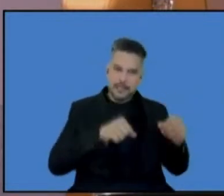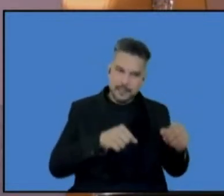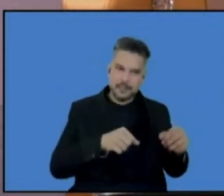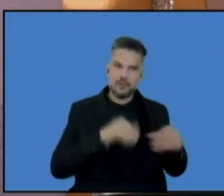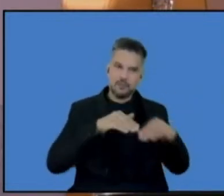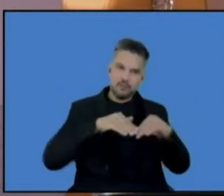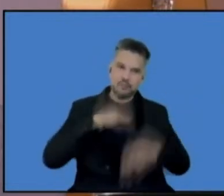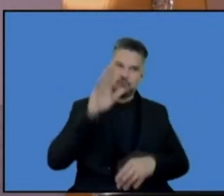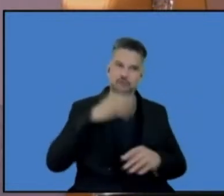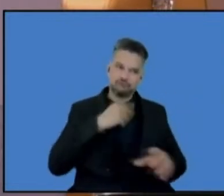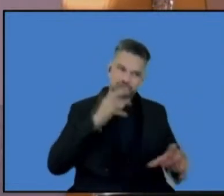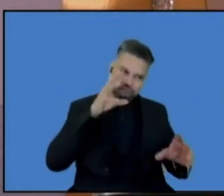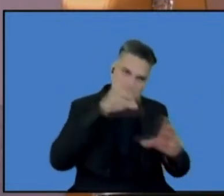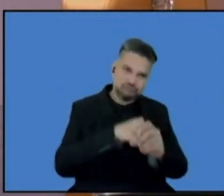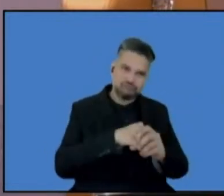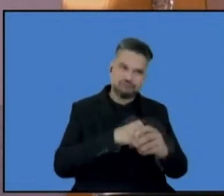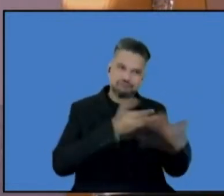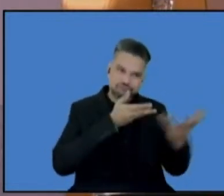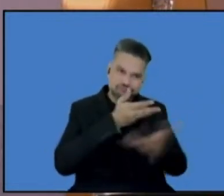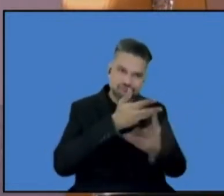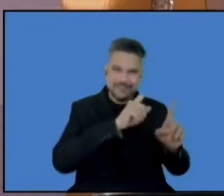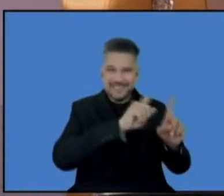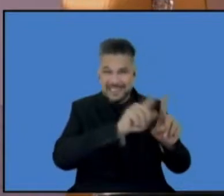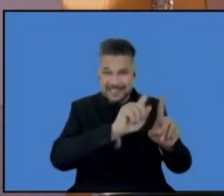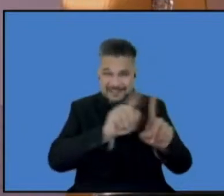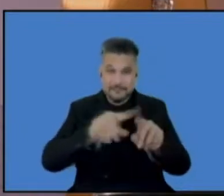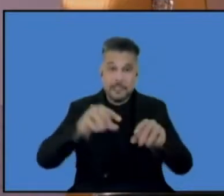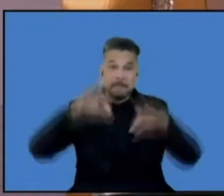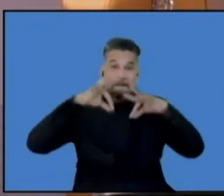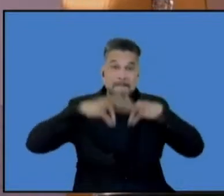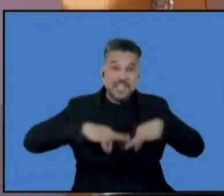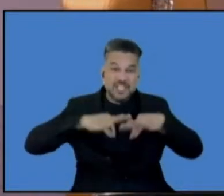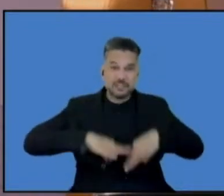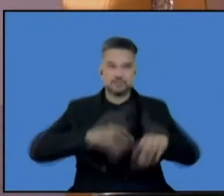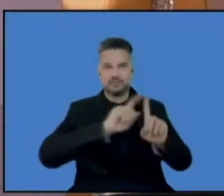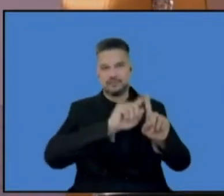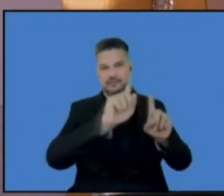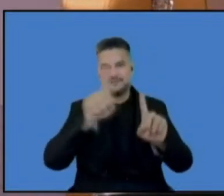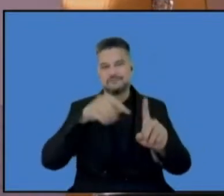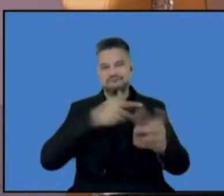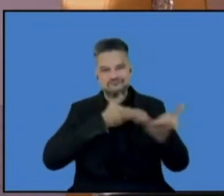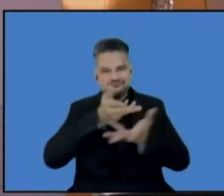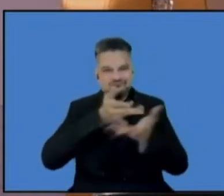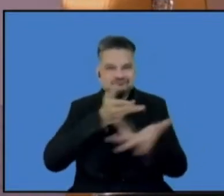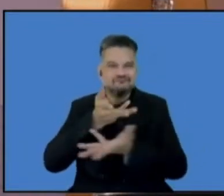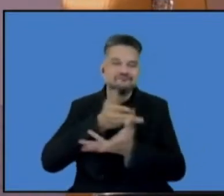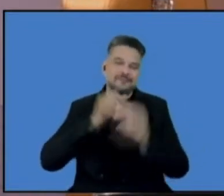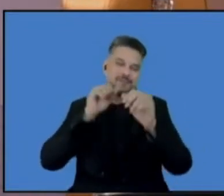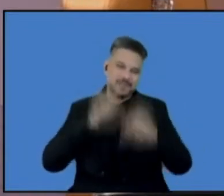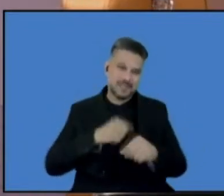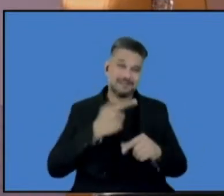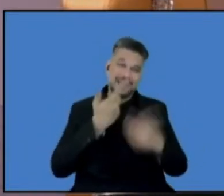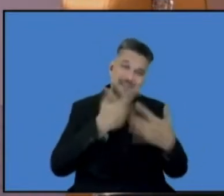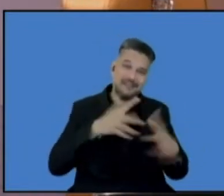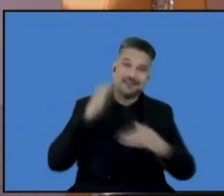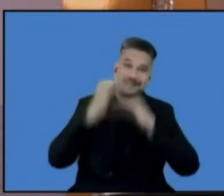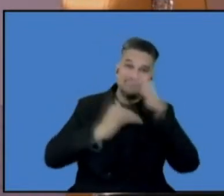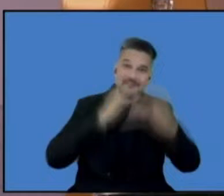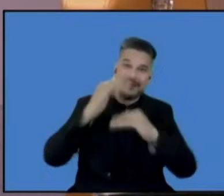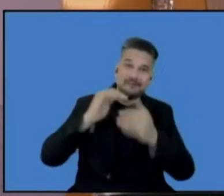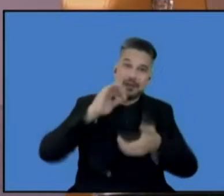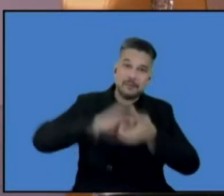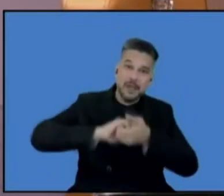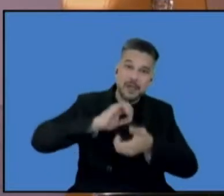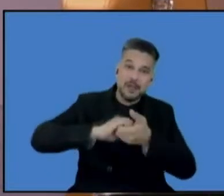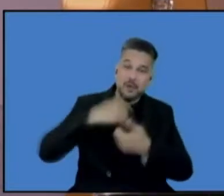participation, consultation, and discussion with all the relevant ministries and development partners to get the cooperation and synergy,